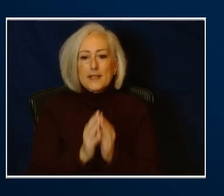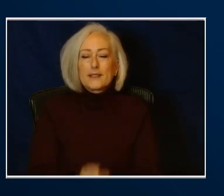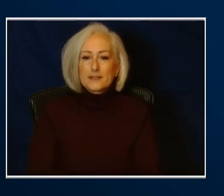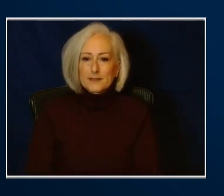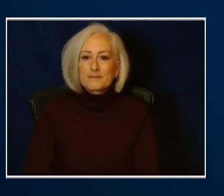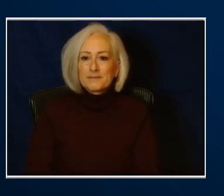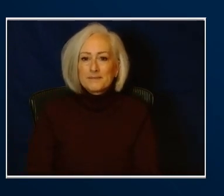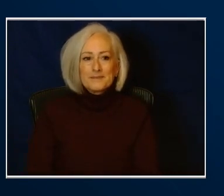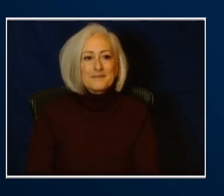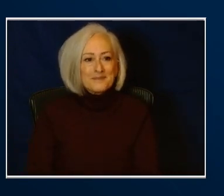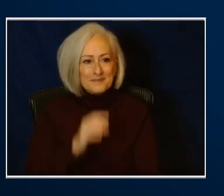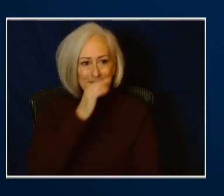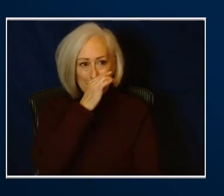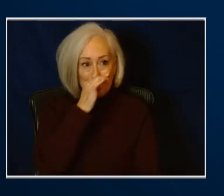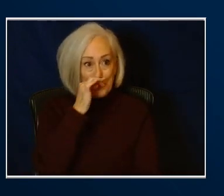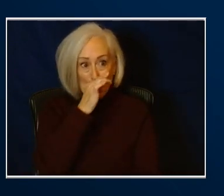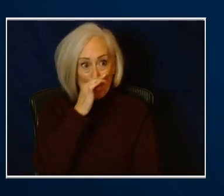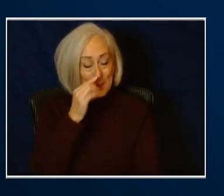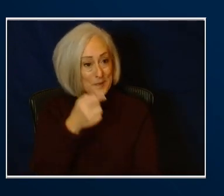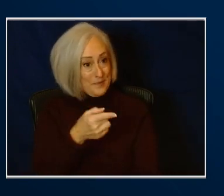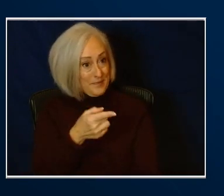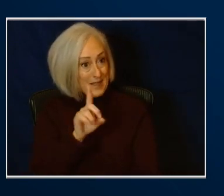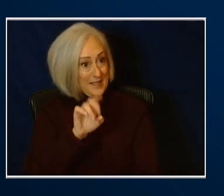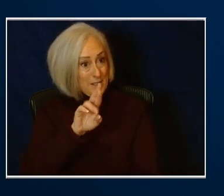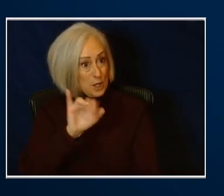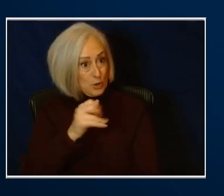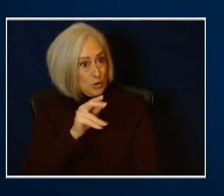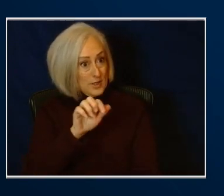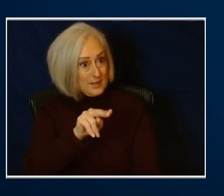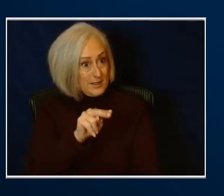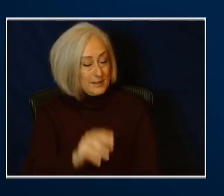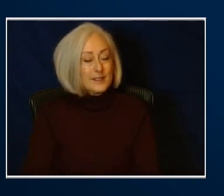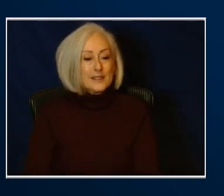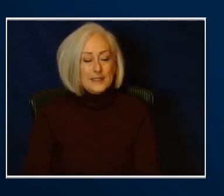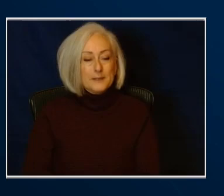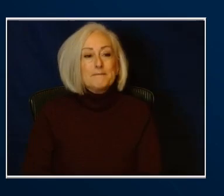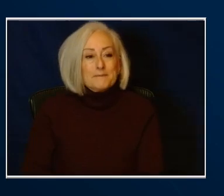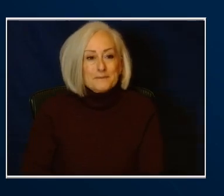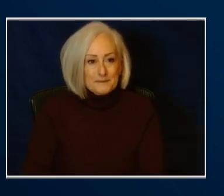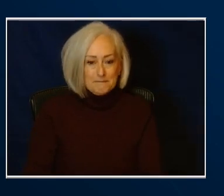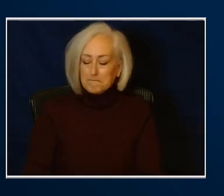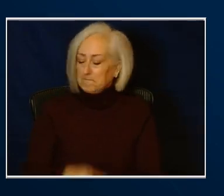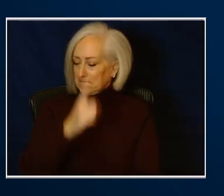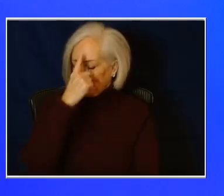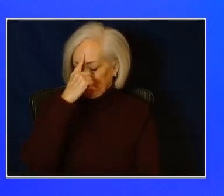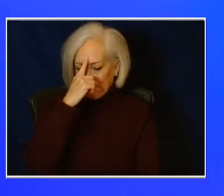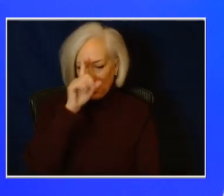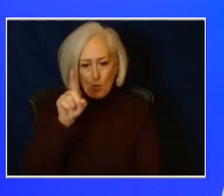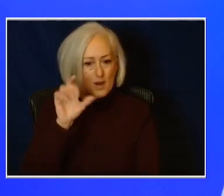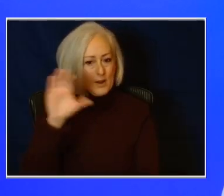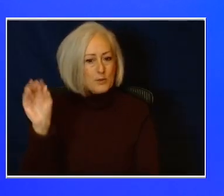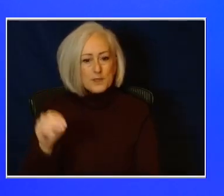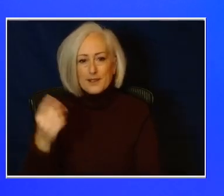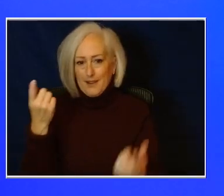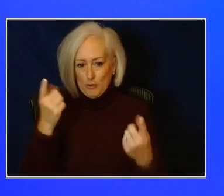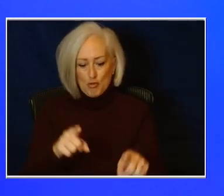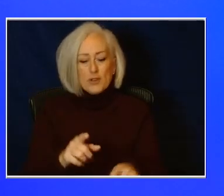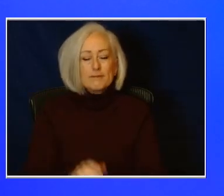Sydney wants to. Dr. Jensen? I had some too, yeah? No, I totally agree with that. And you know, you